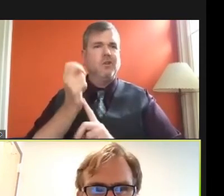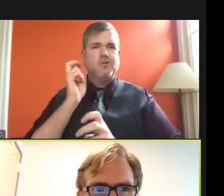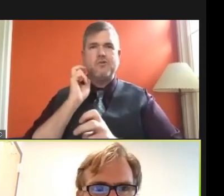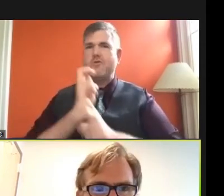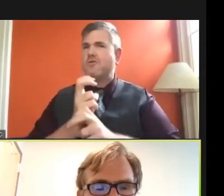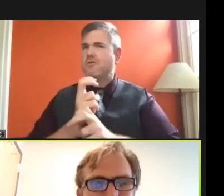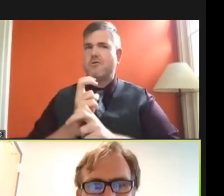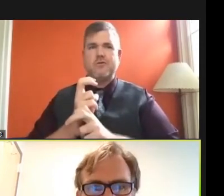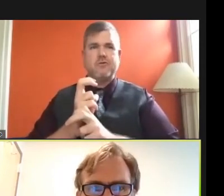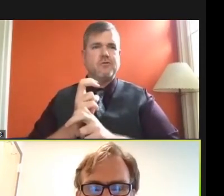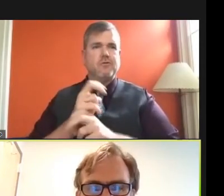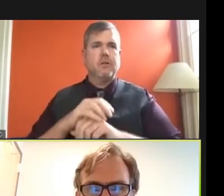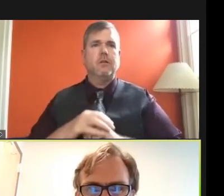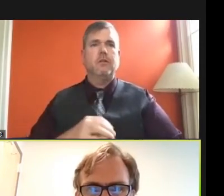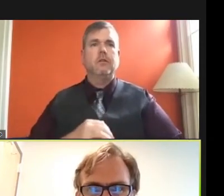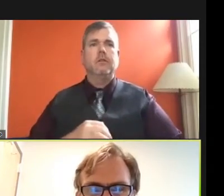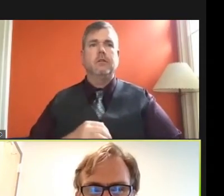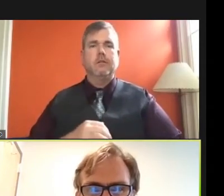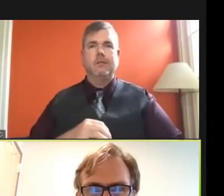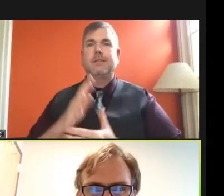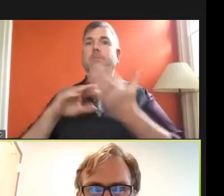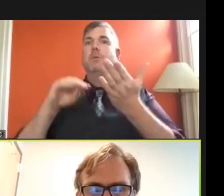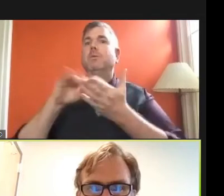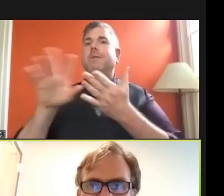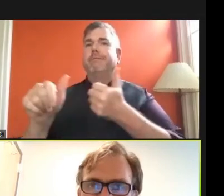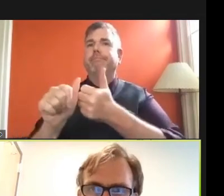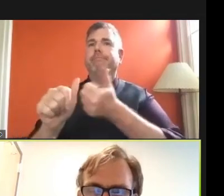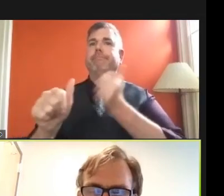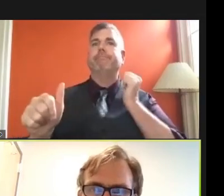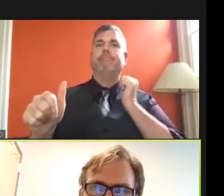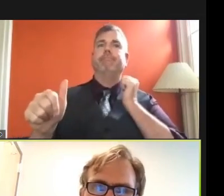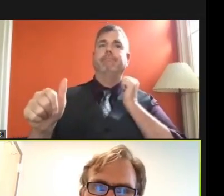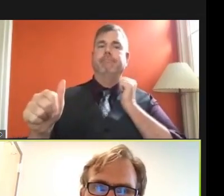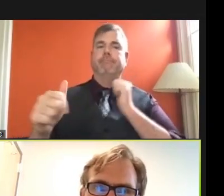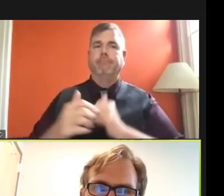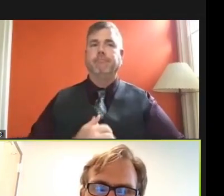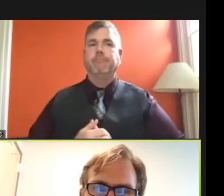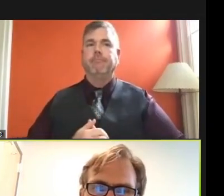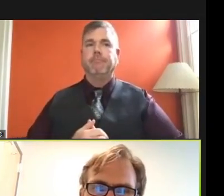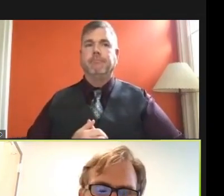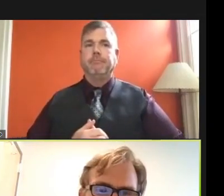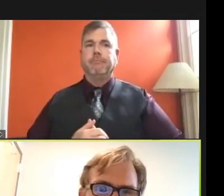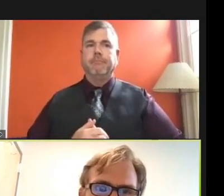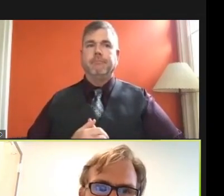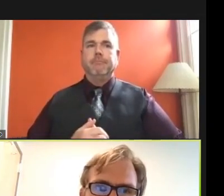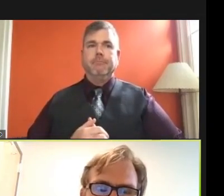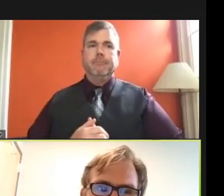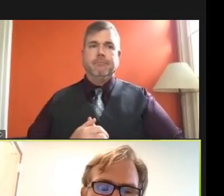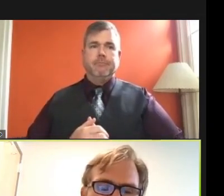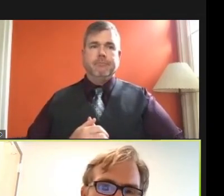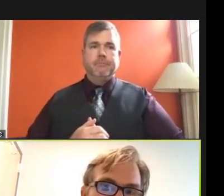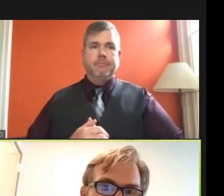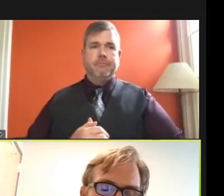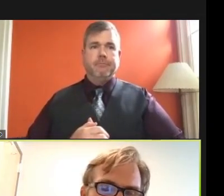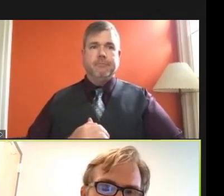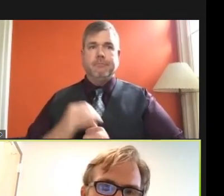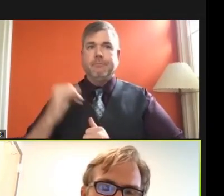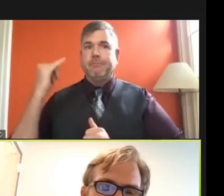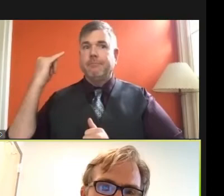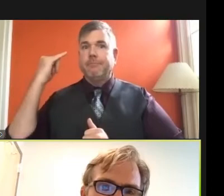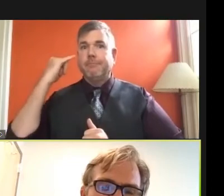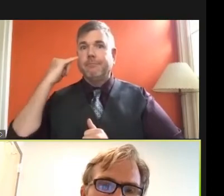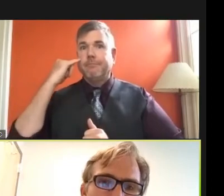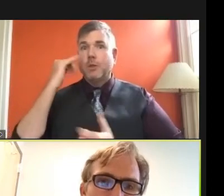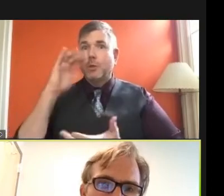structure. Furthermore, when schools are closed, there's new evidence that in some communities, actually